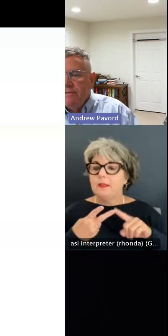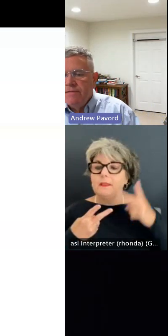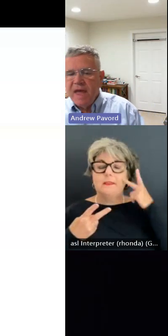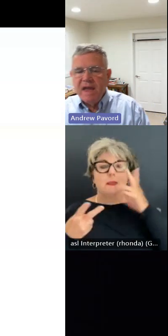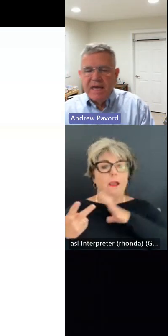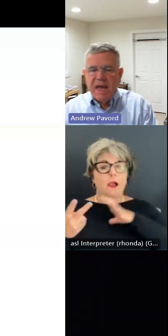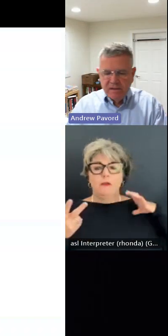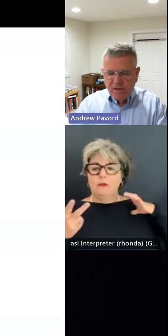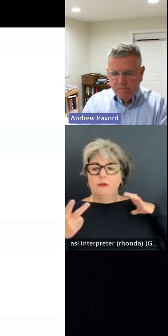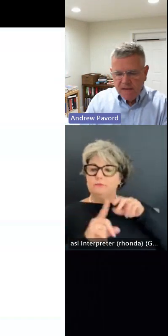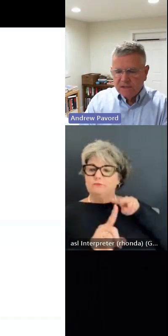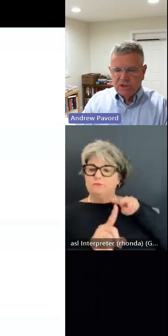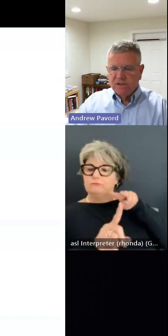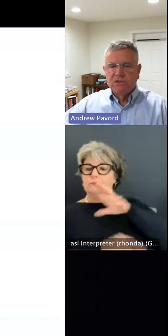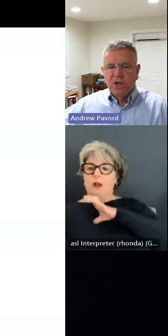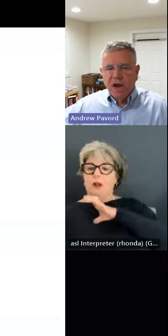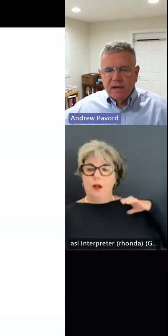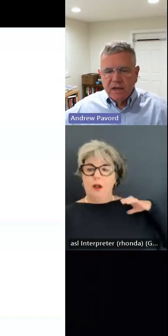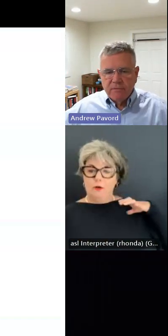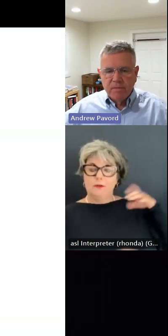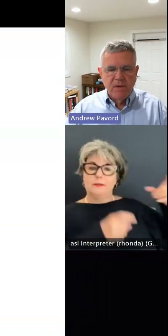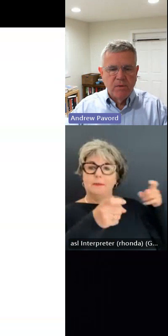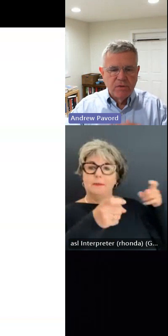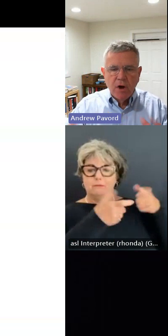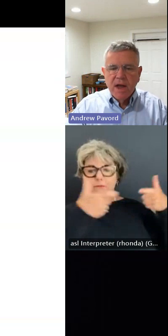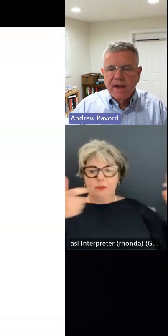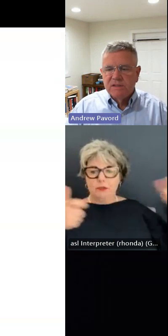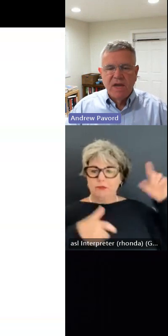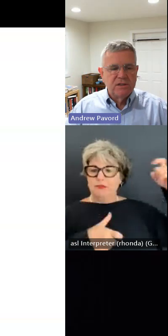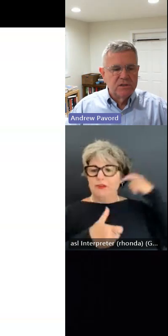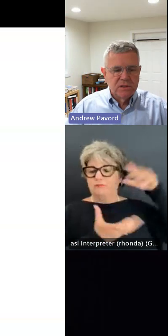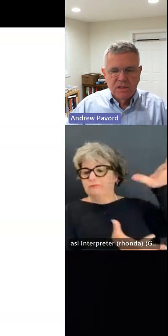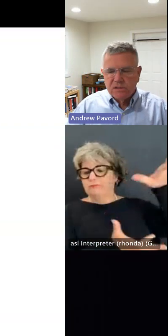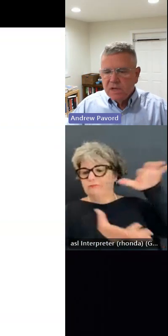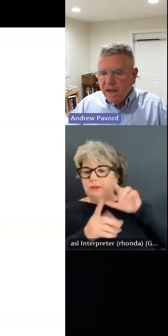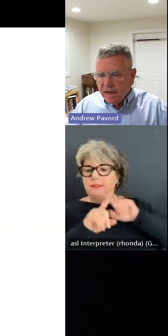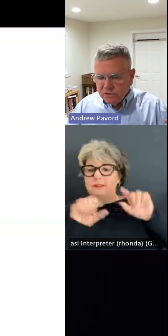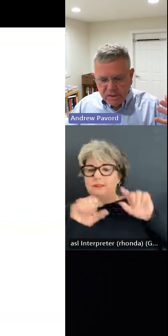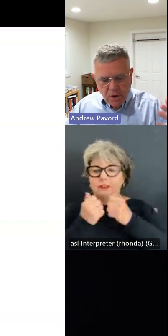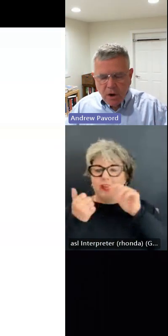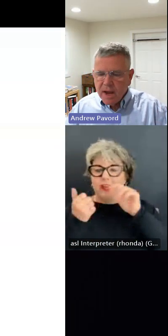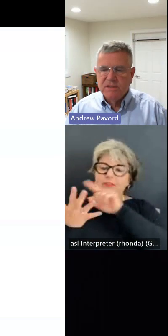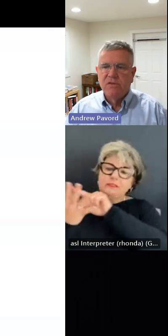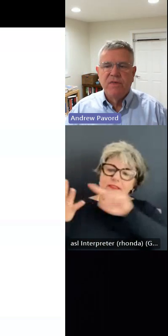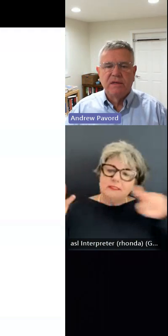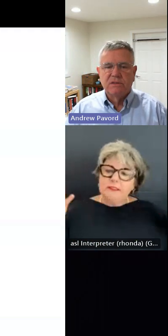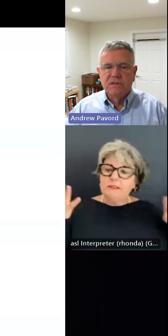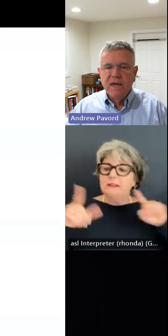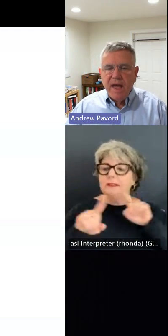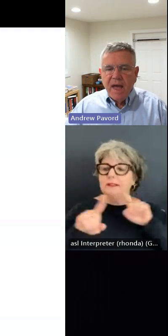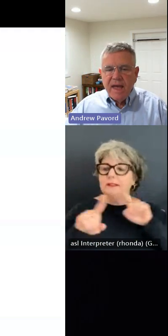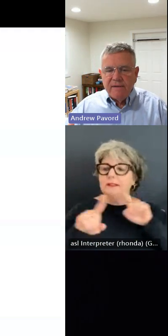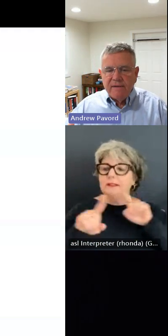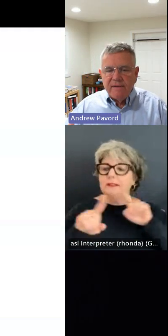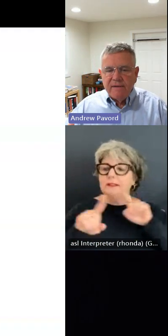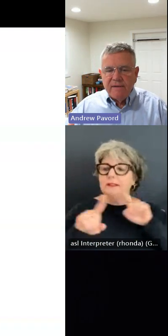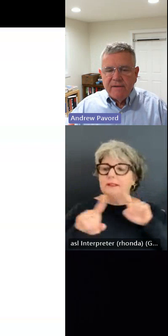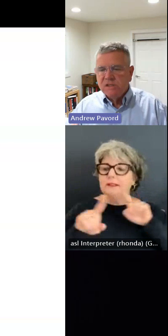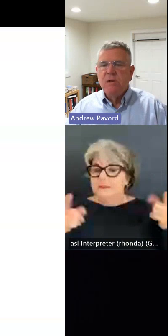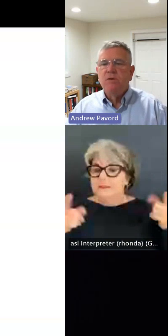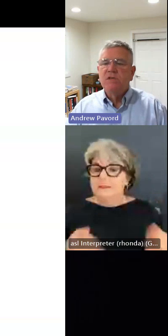right? They're managing this giant government with all kinds of agencies doing all kinds of things.